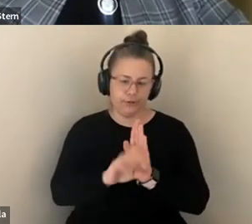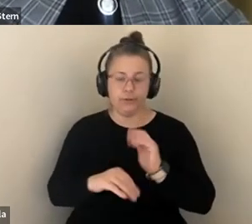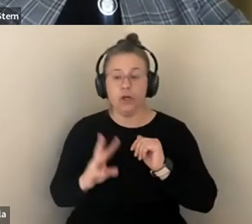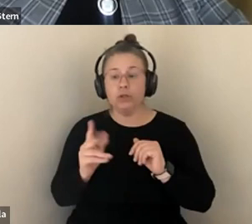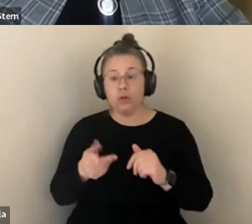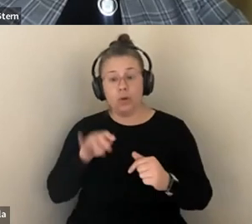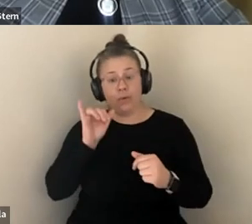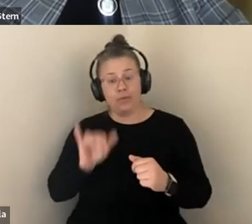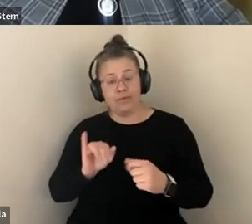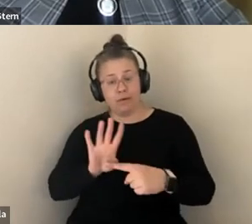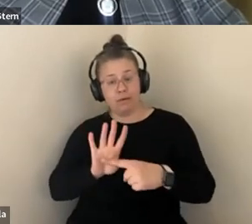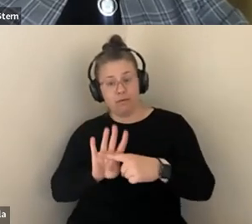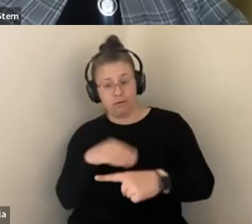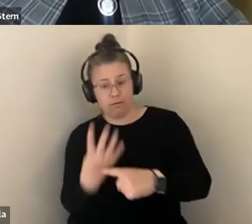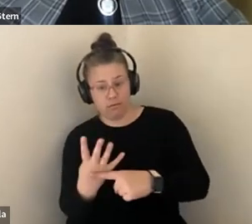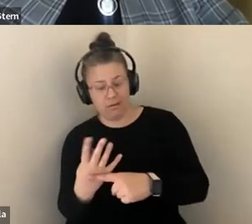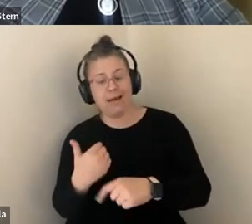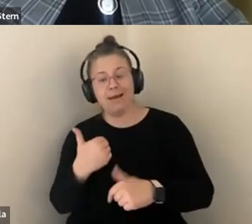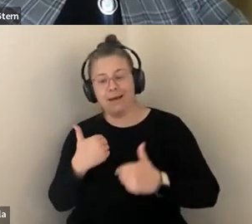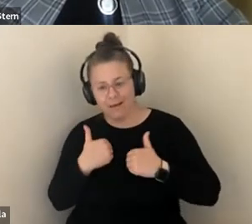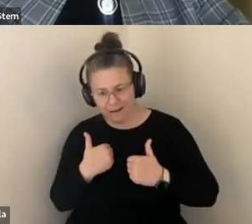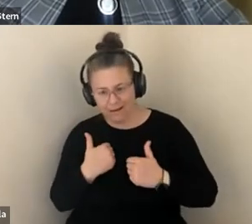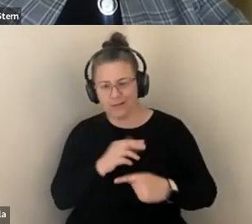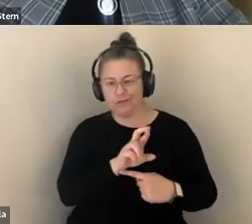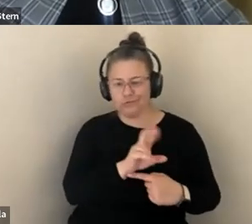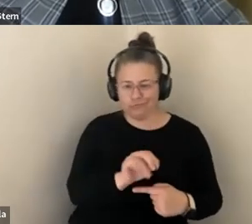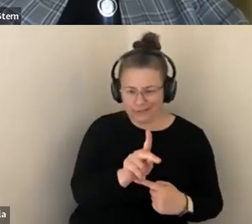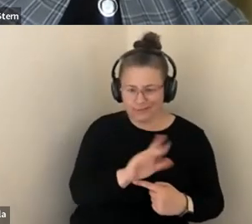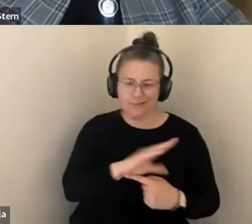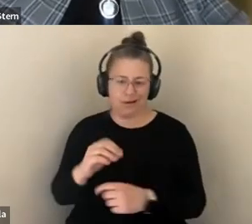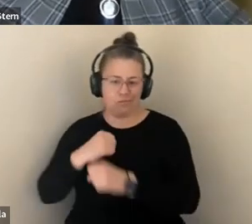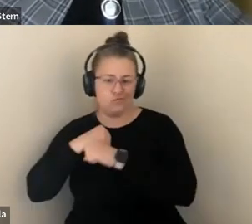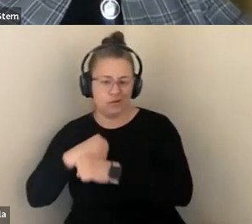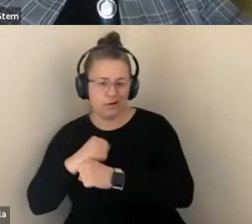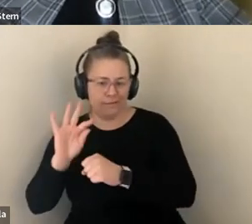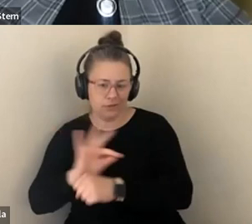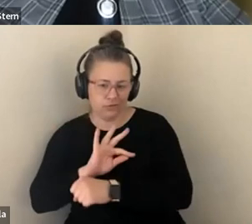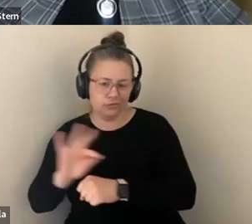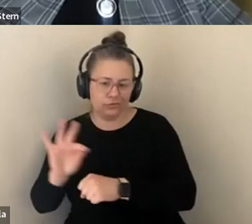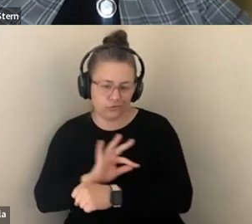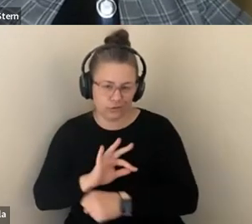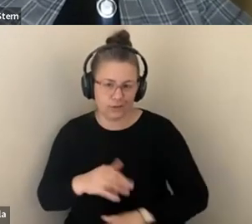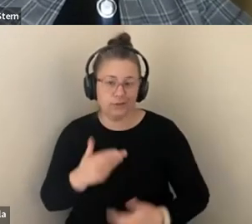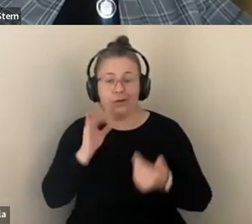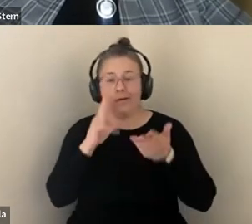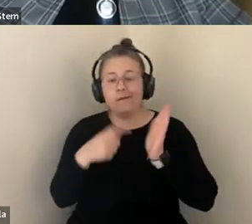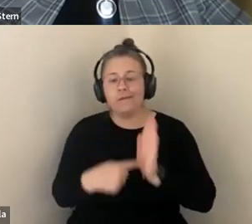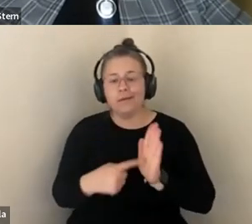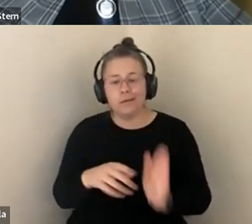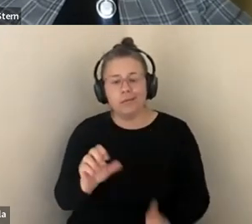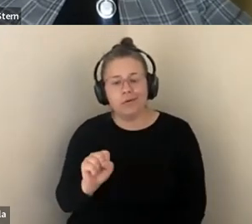functions. And you know, examples were given of CF or sickle